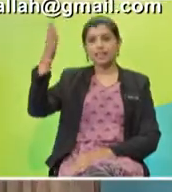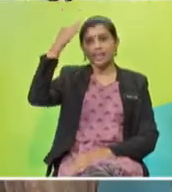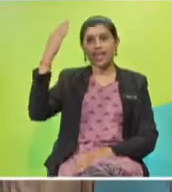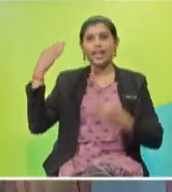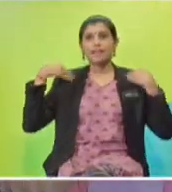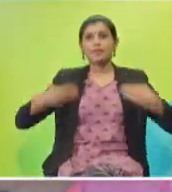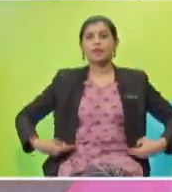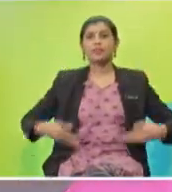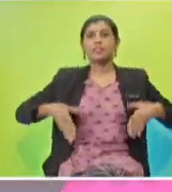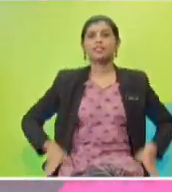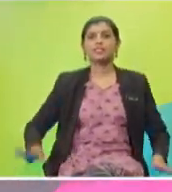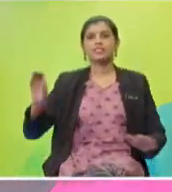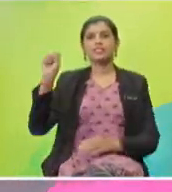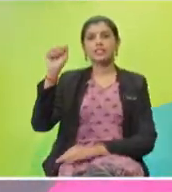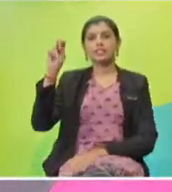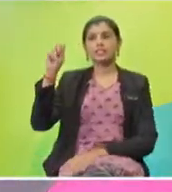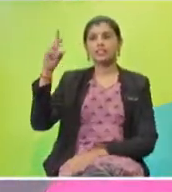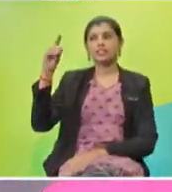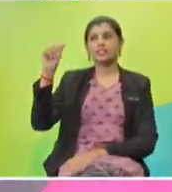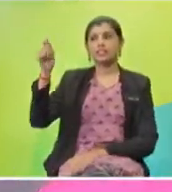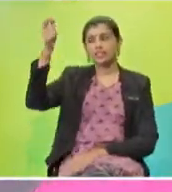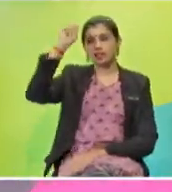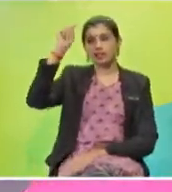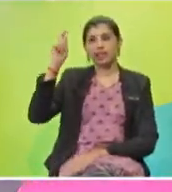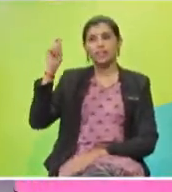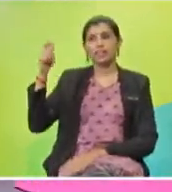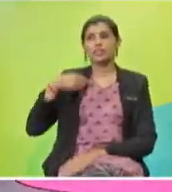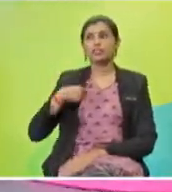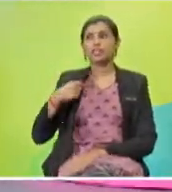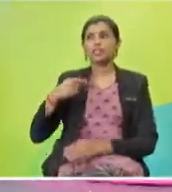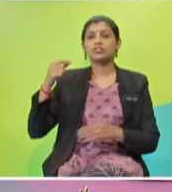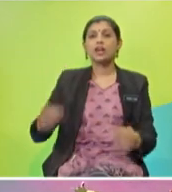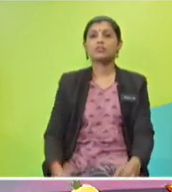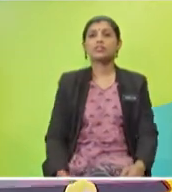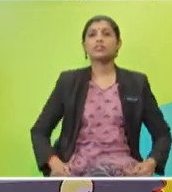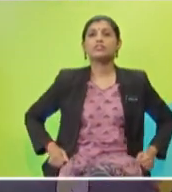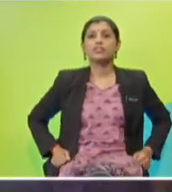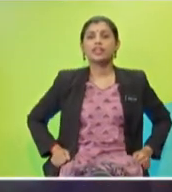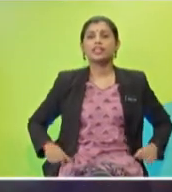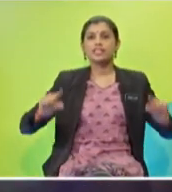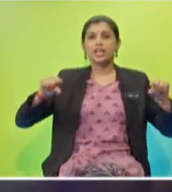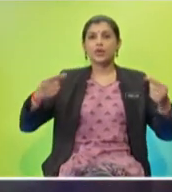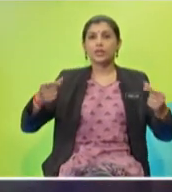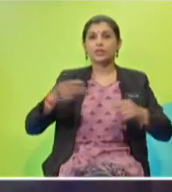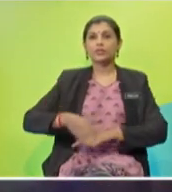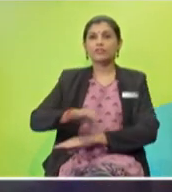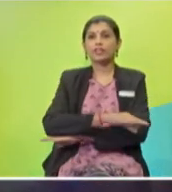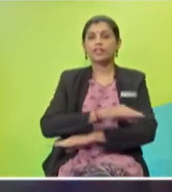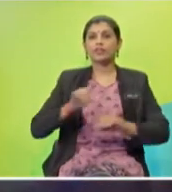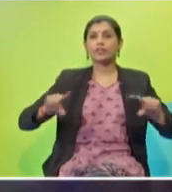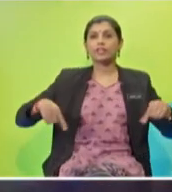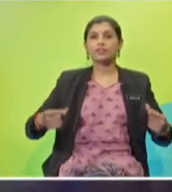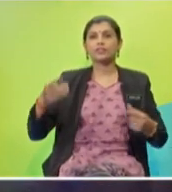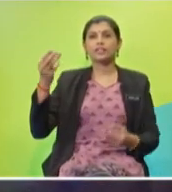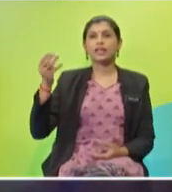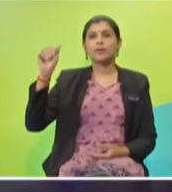Hat and a blouse, skirt and sandals. And cap and t-shirt, trousers and trainers. Going to the field or